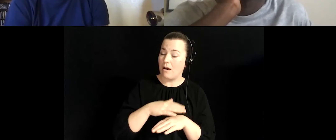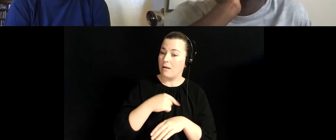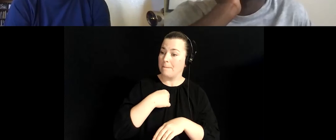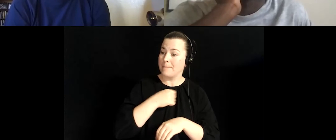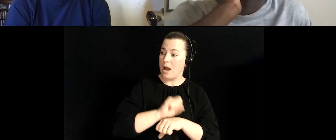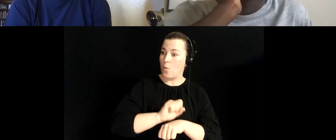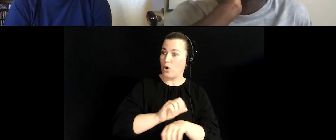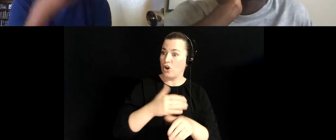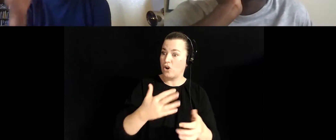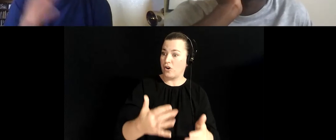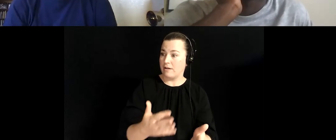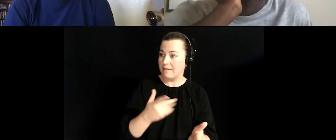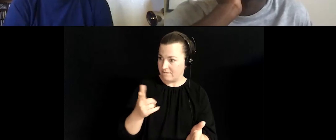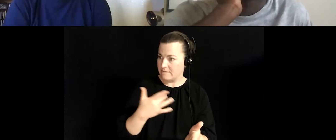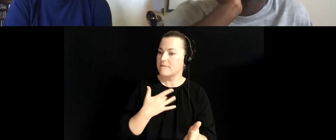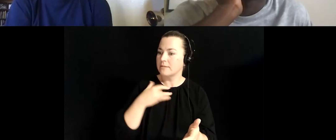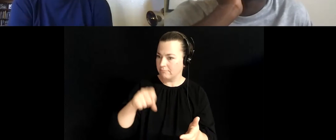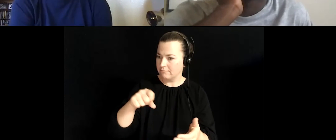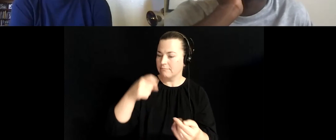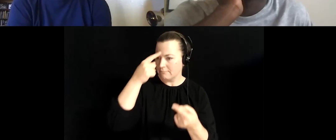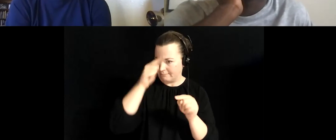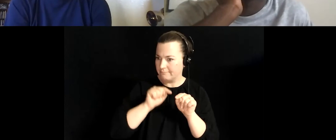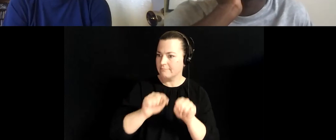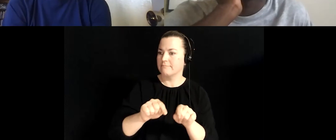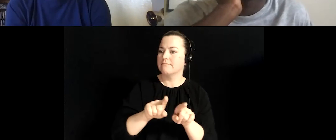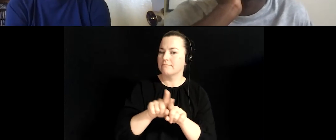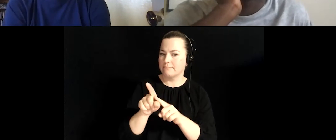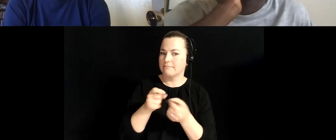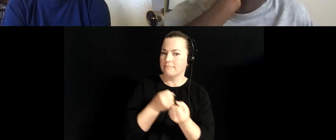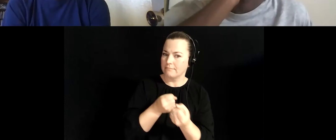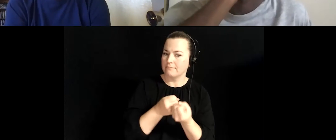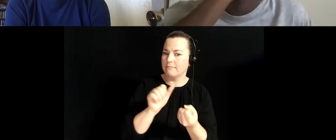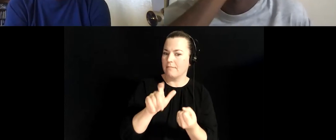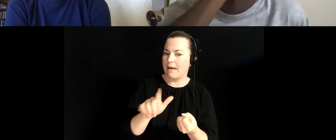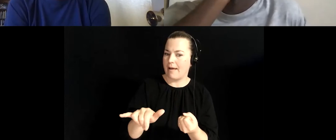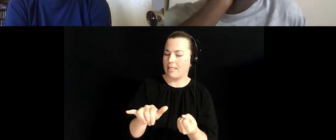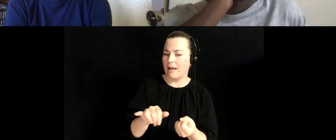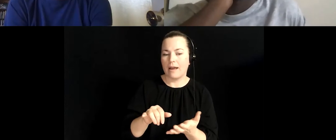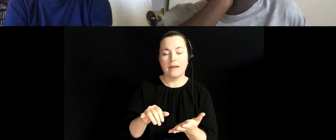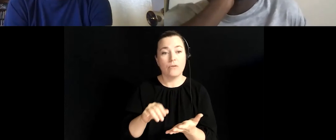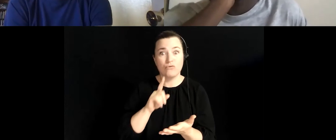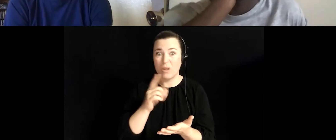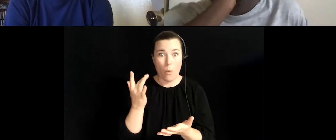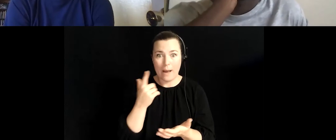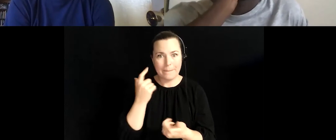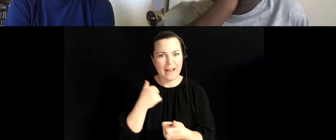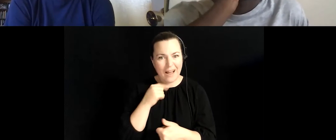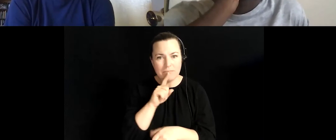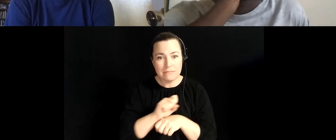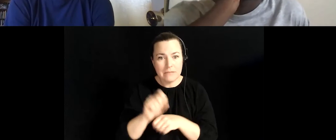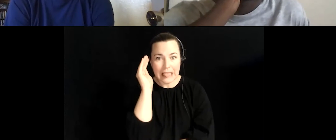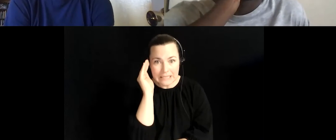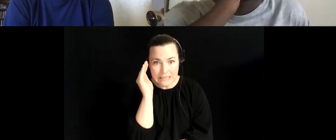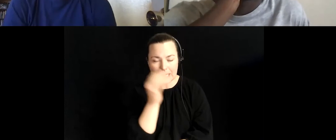in alliance, is being an ally, that it has to do with listening and really seeing people and seeing what's